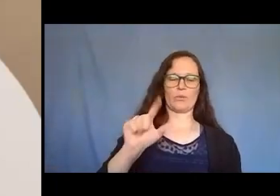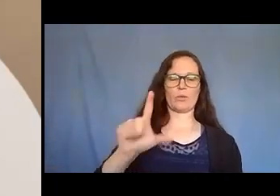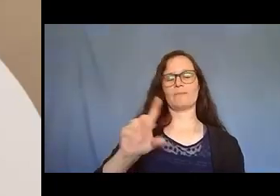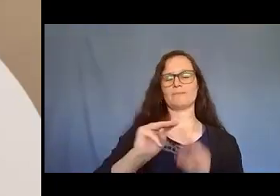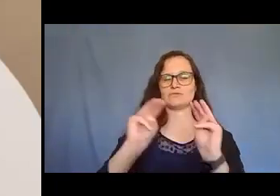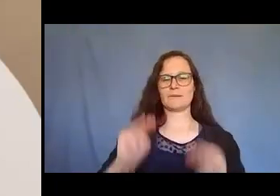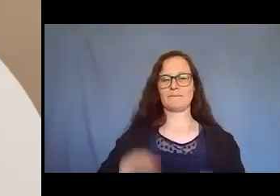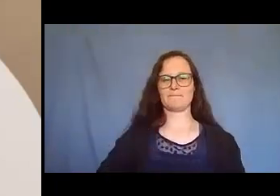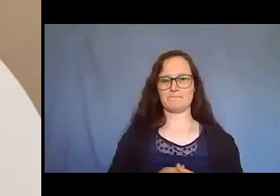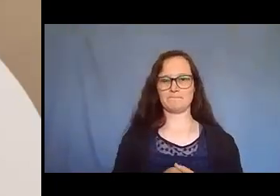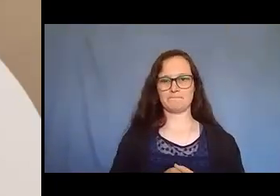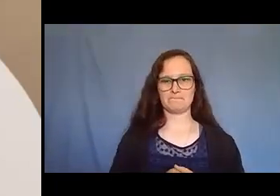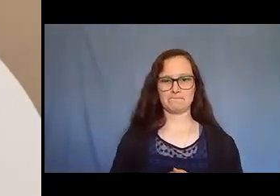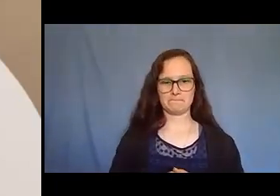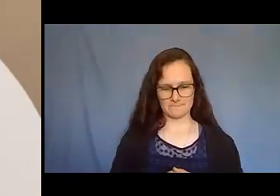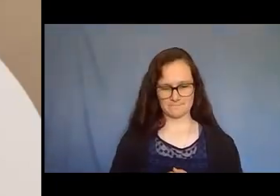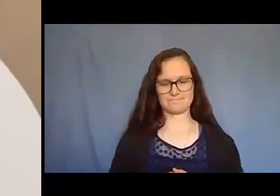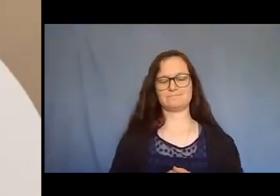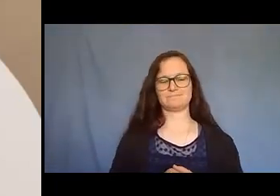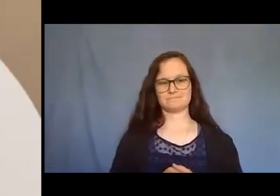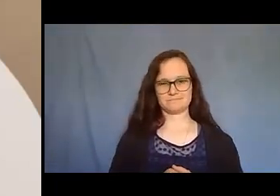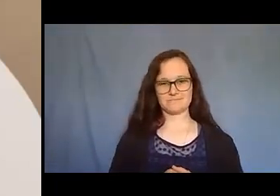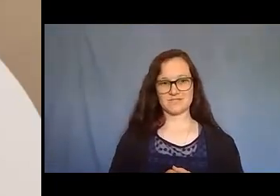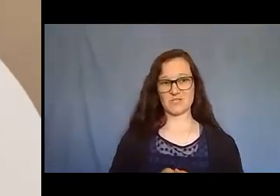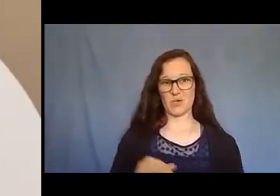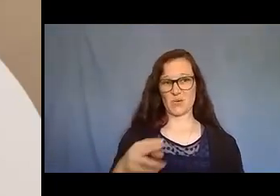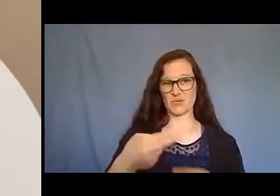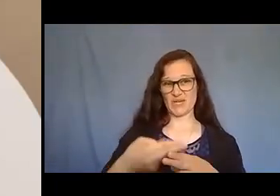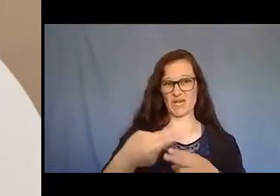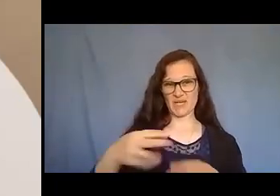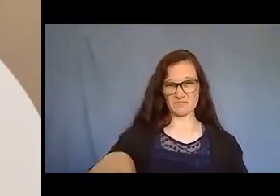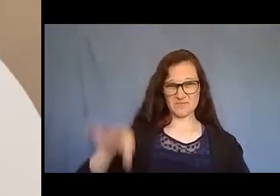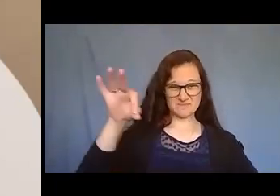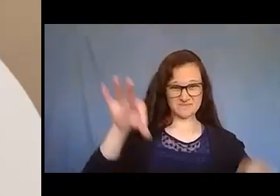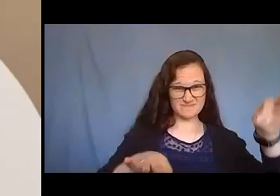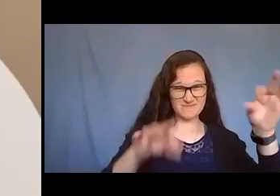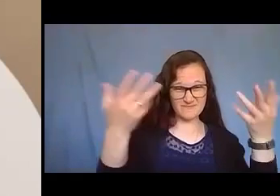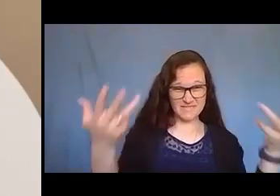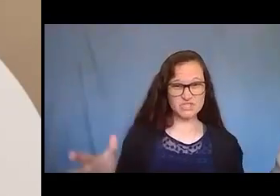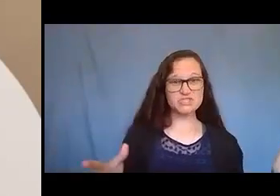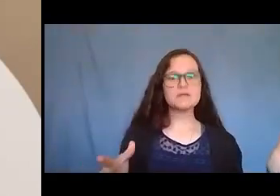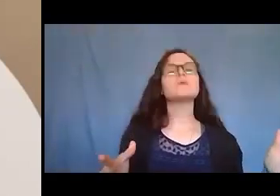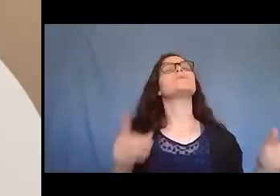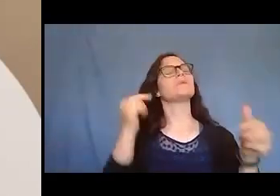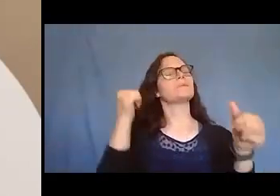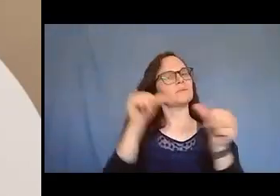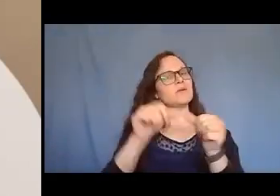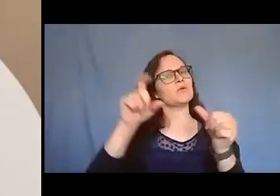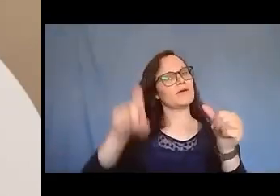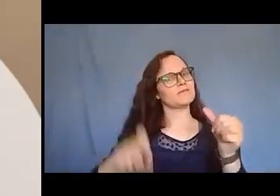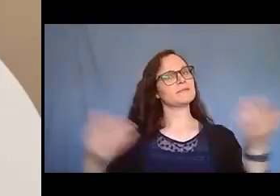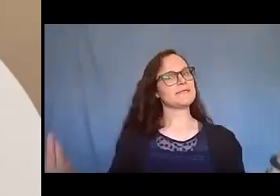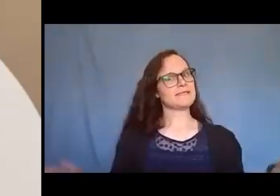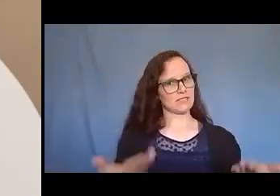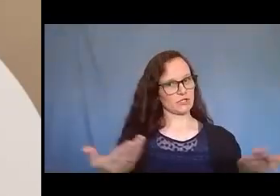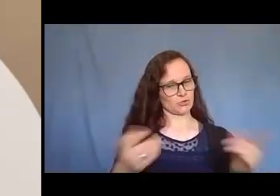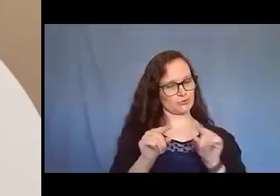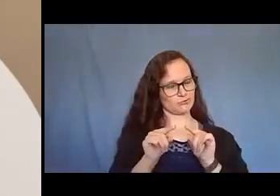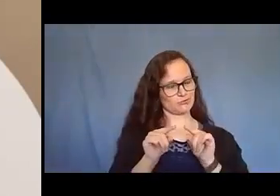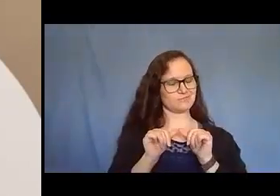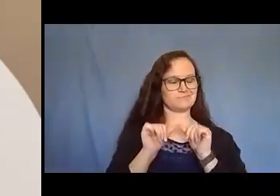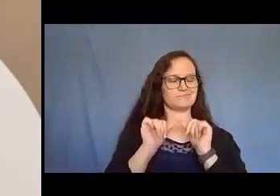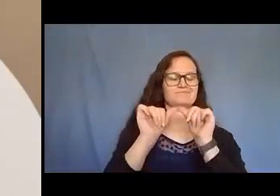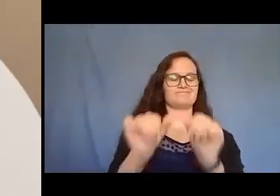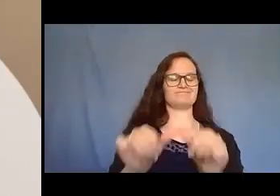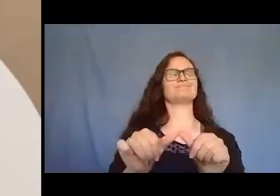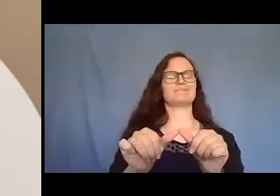So we've done our drawings, and so remember, you have to be present during the webinar to